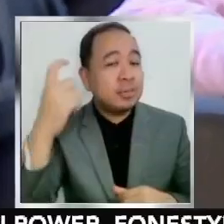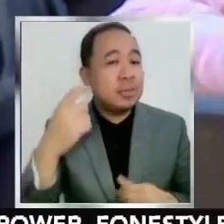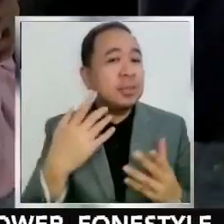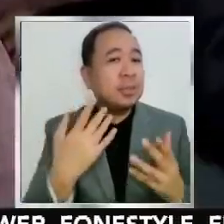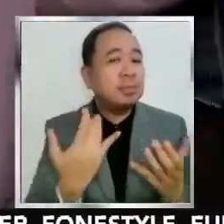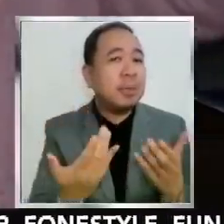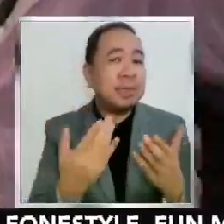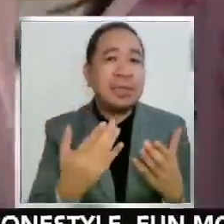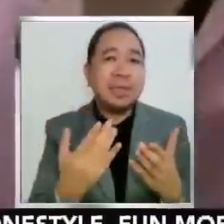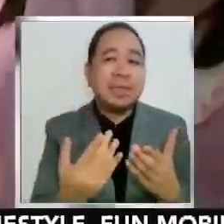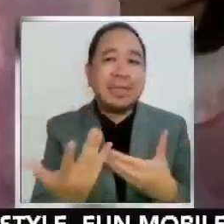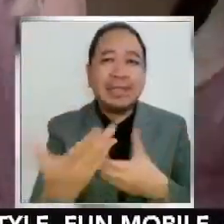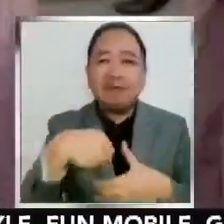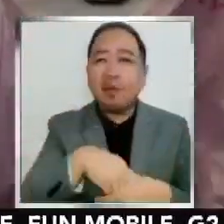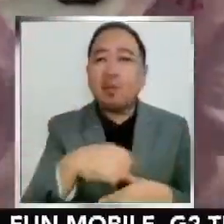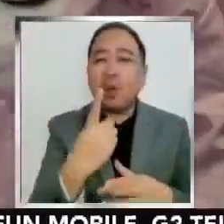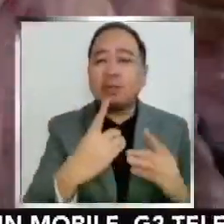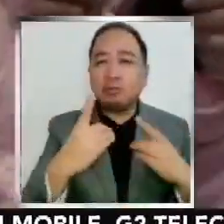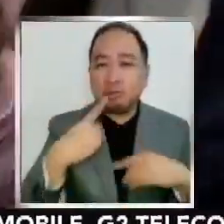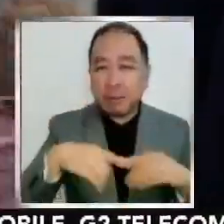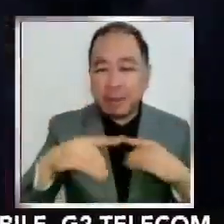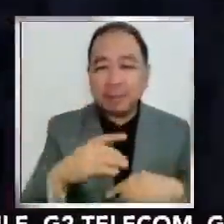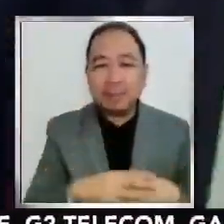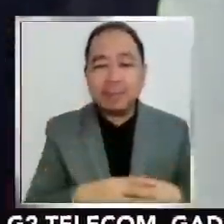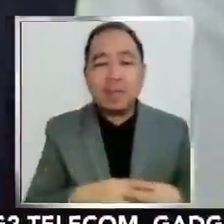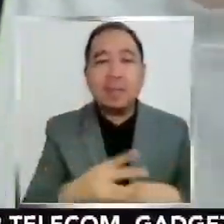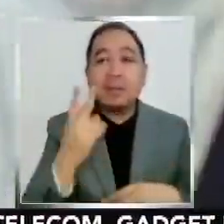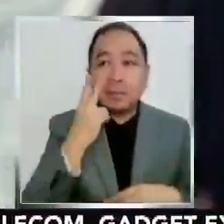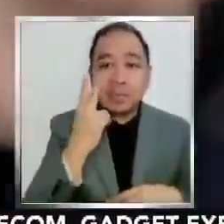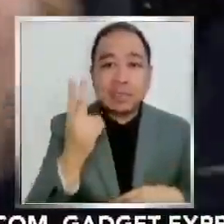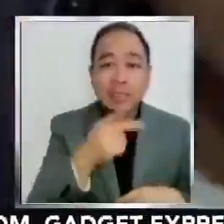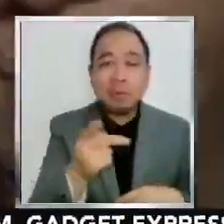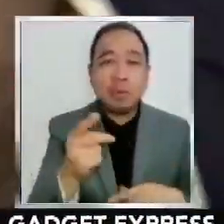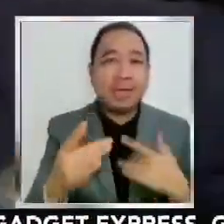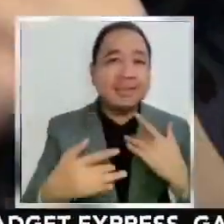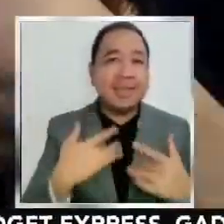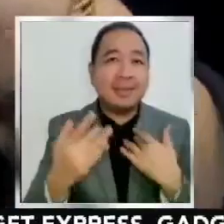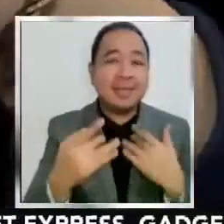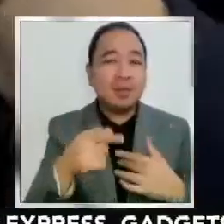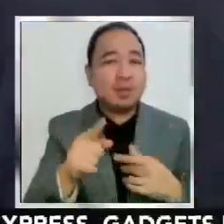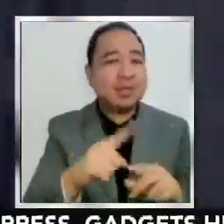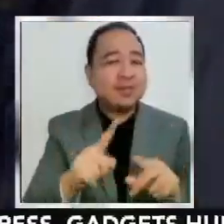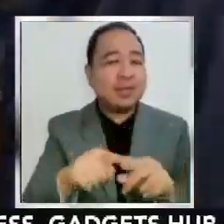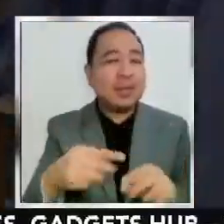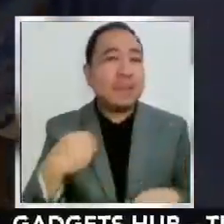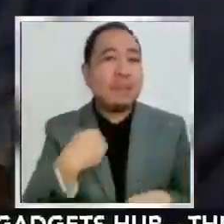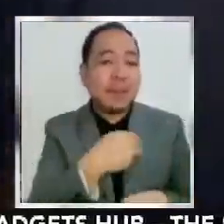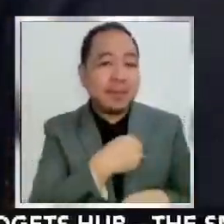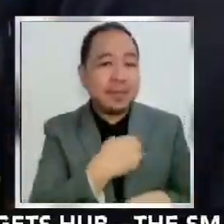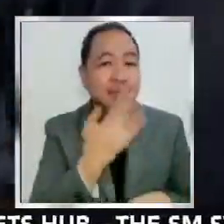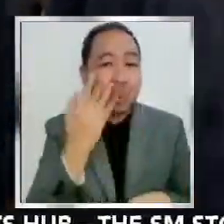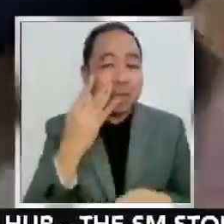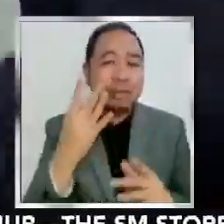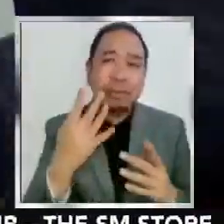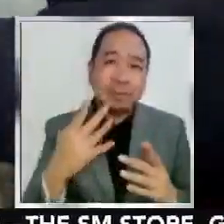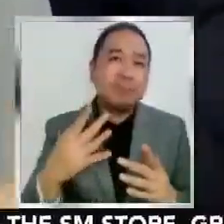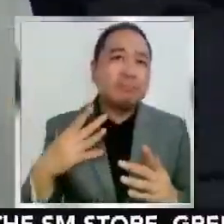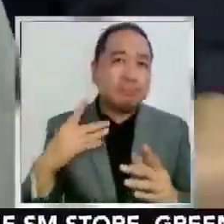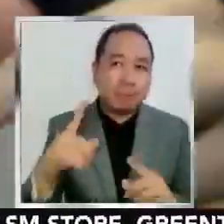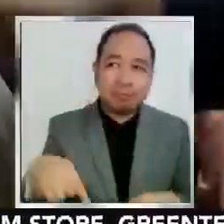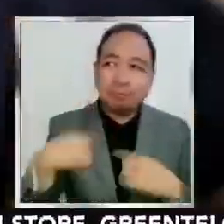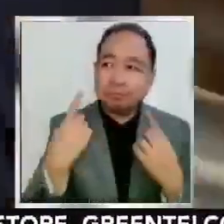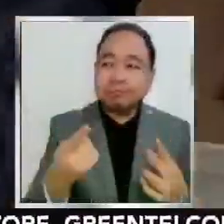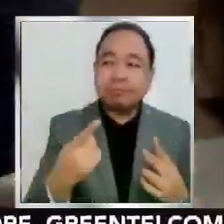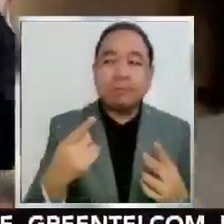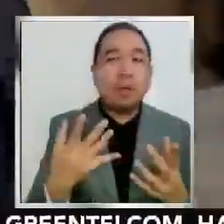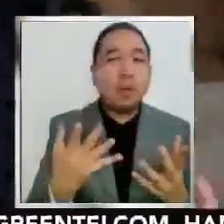teleserye. Kitang-kita nga ang excitement sa Sparkle Teens members dahil matagal daw nilang hinintay ang official